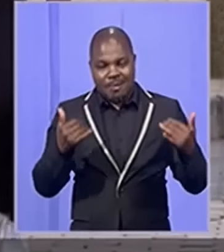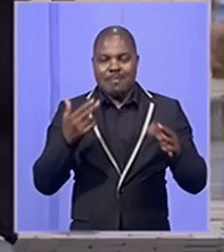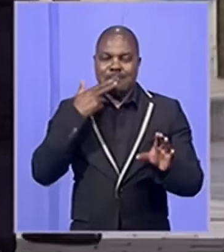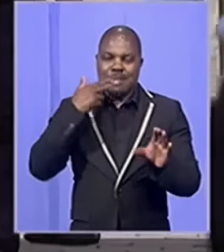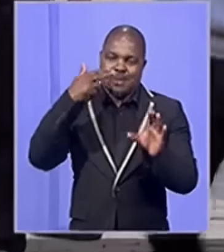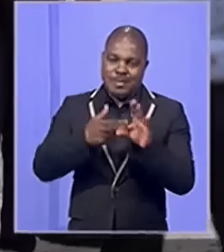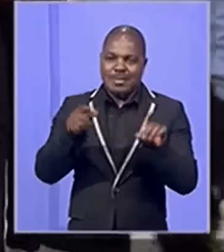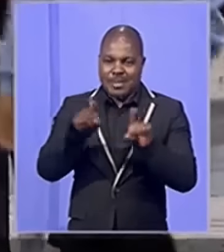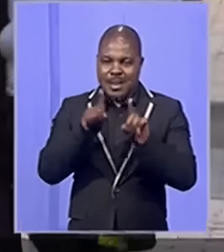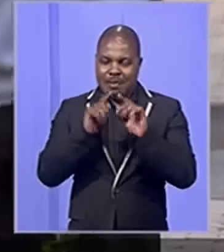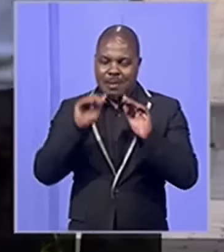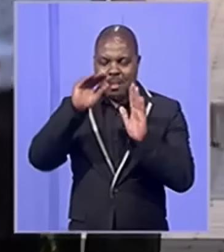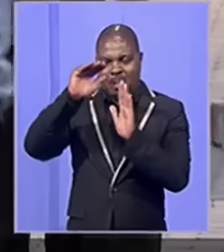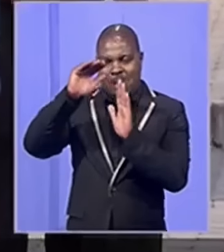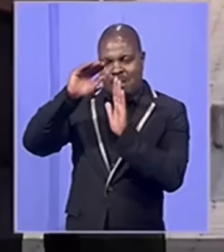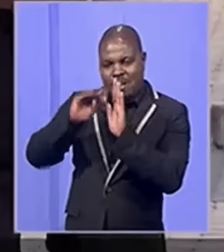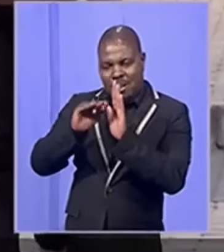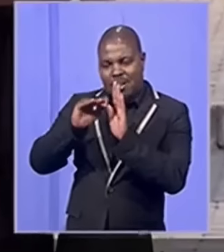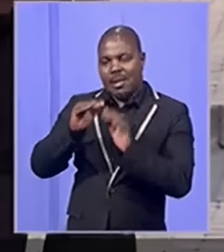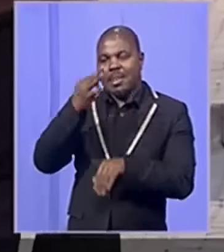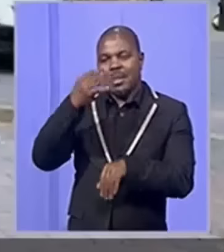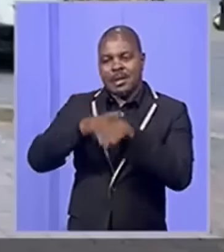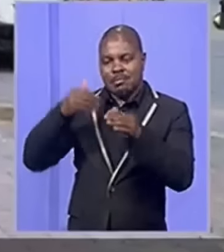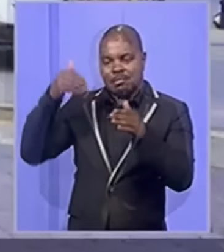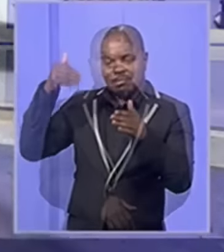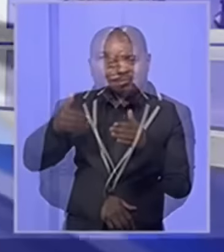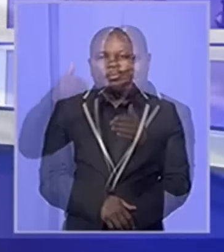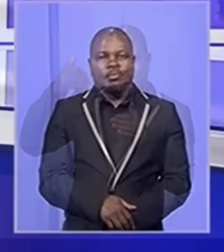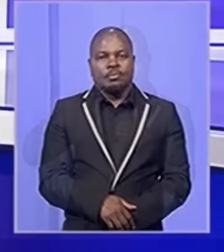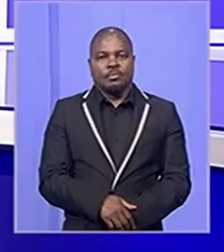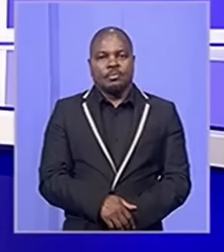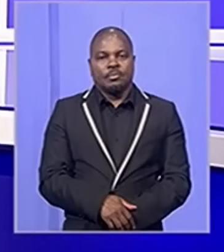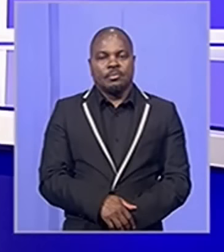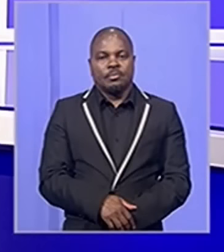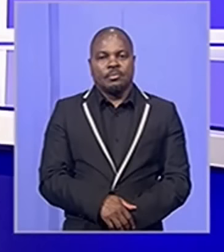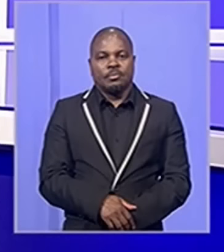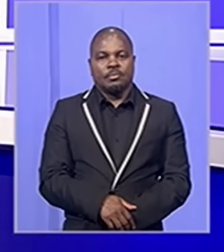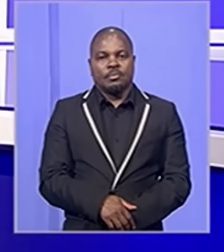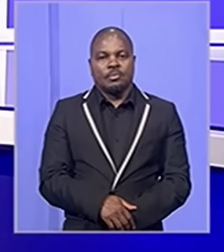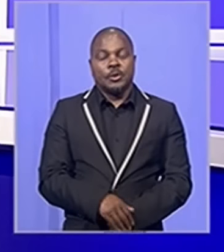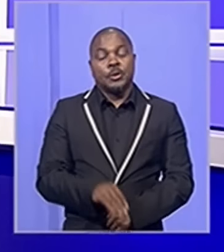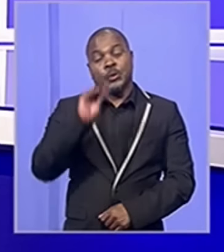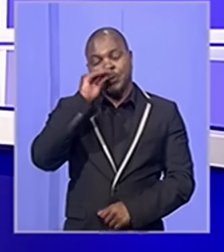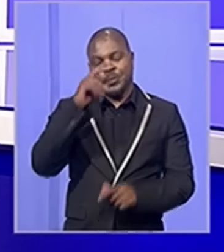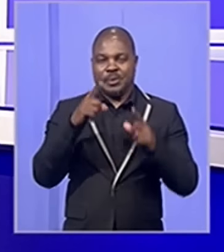e ya tlase lekgetlho la boraro ka tatelano kgwedi eno.